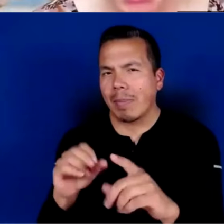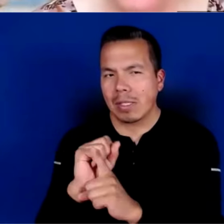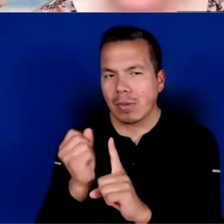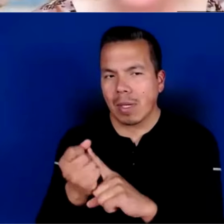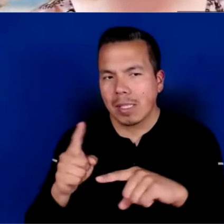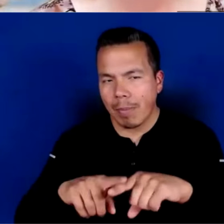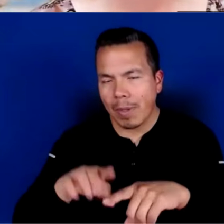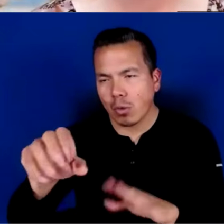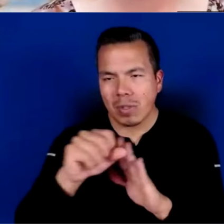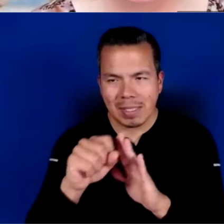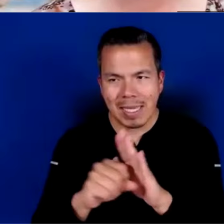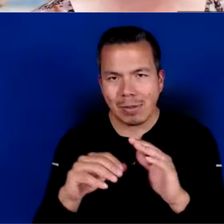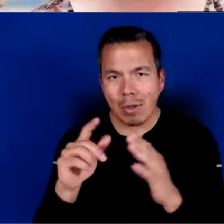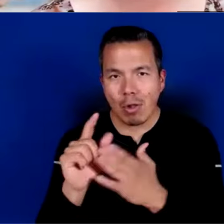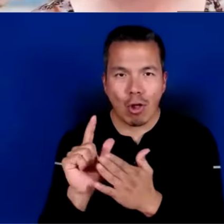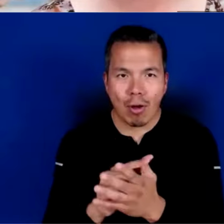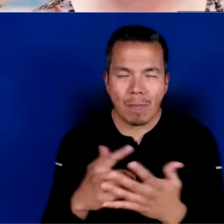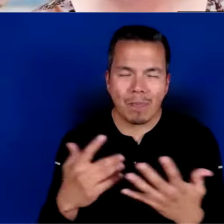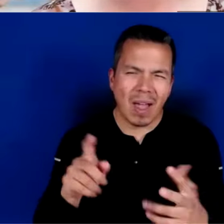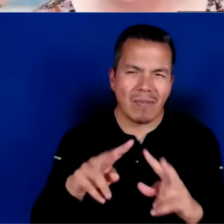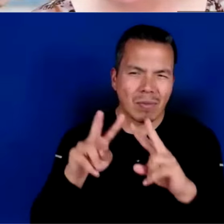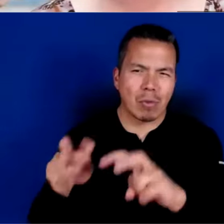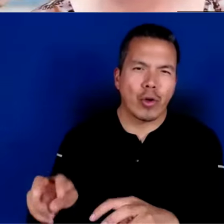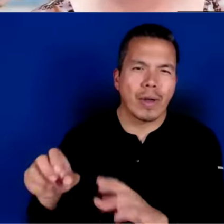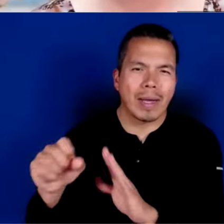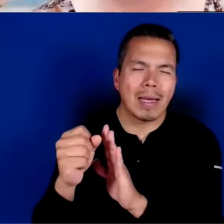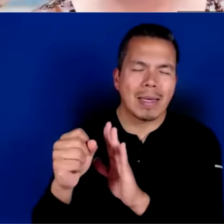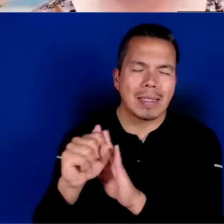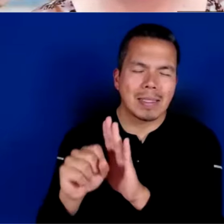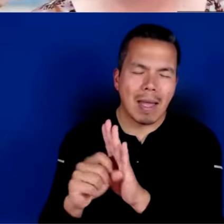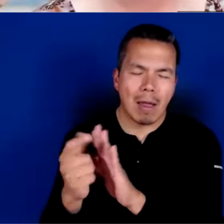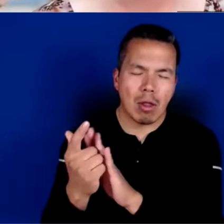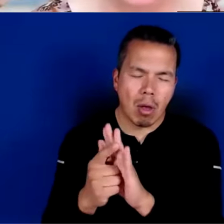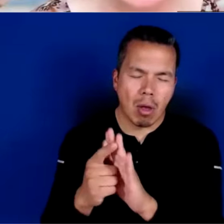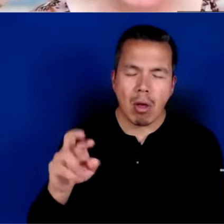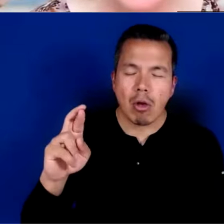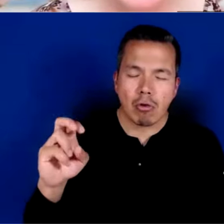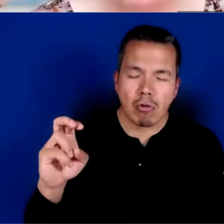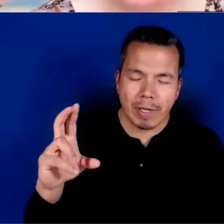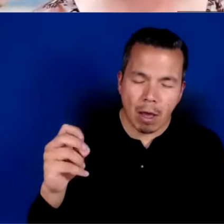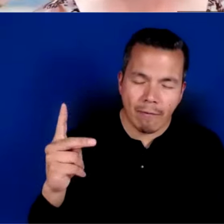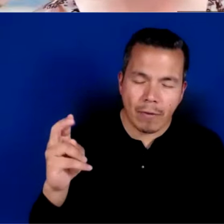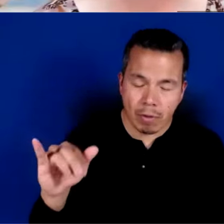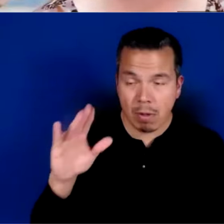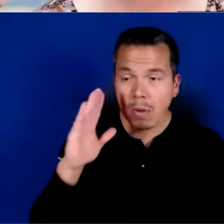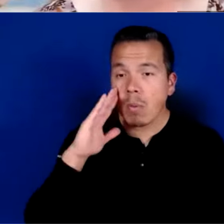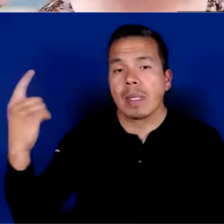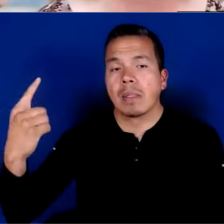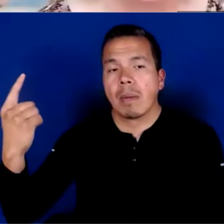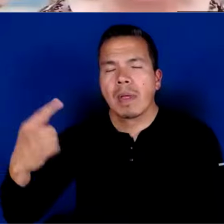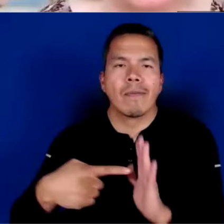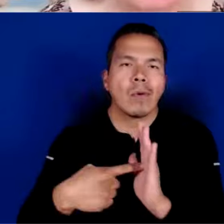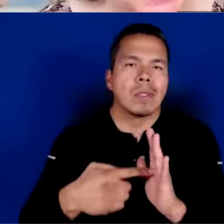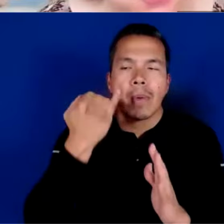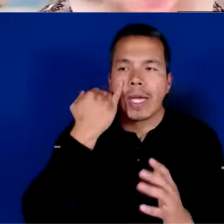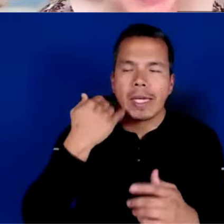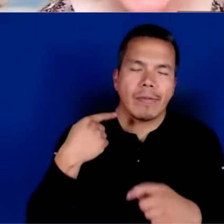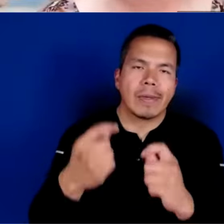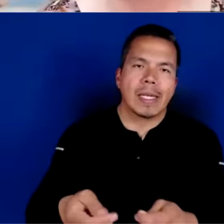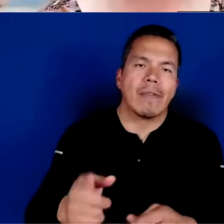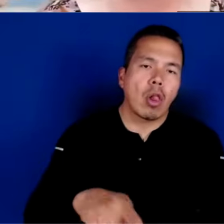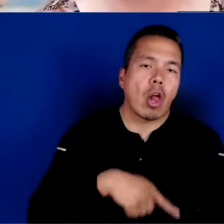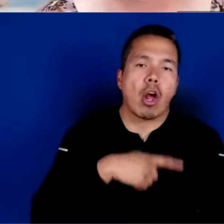state's law. So you'd have to look and see if estate recovery would be something that the person, so if you receive like long-term